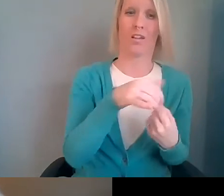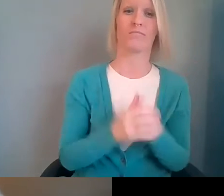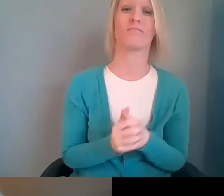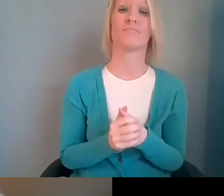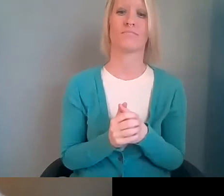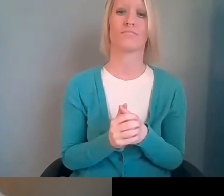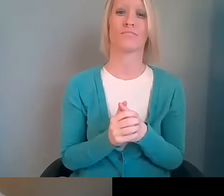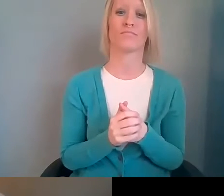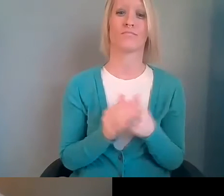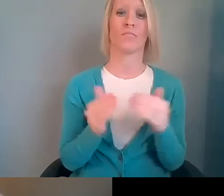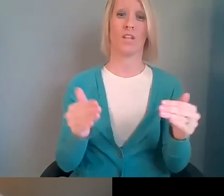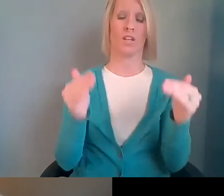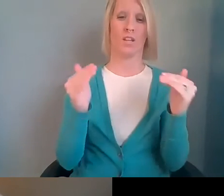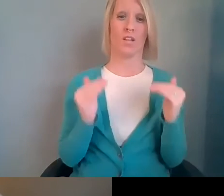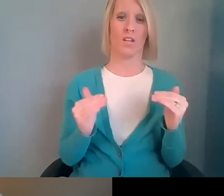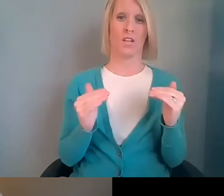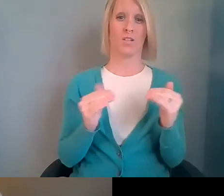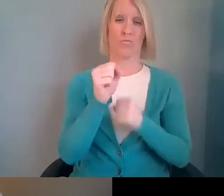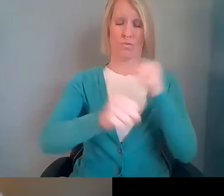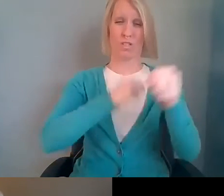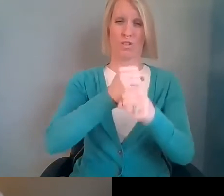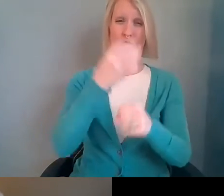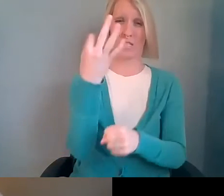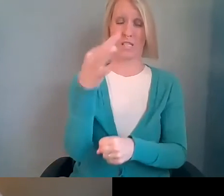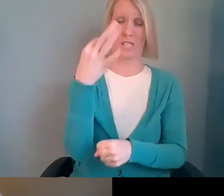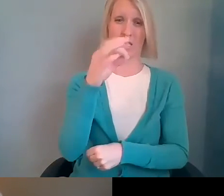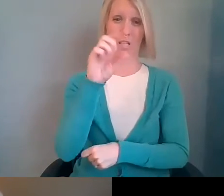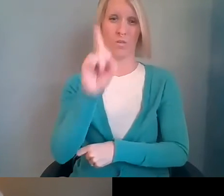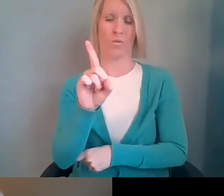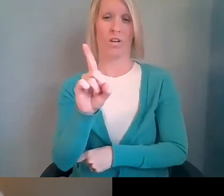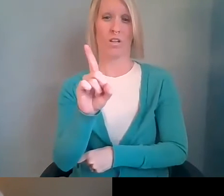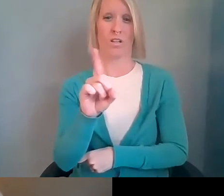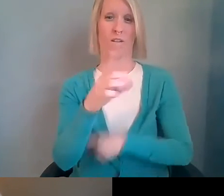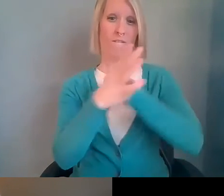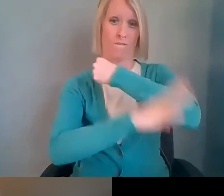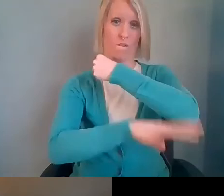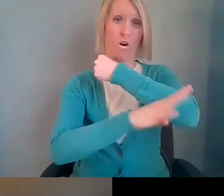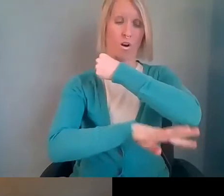of 1991, I have written almost every day.